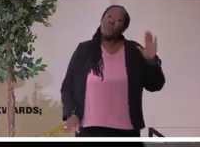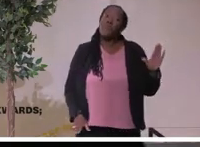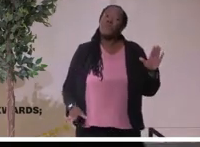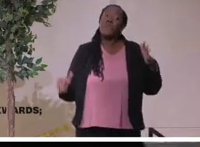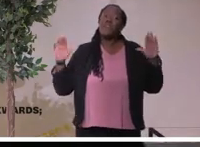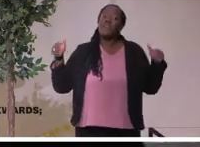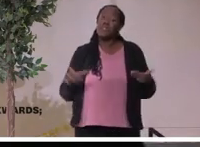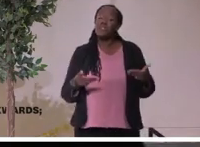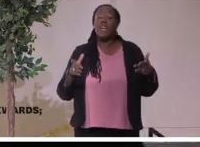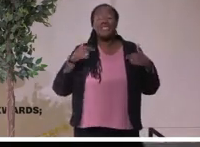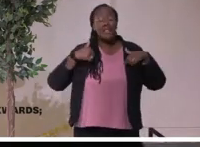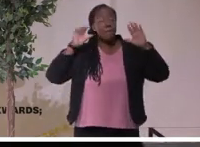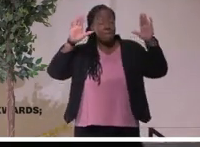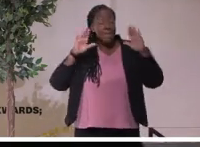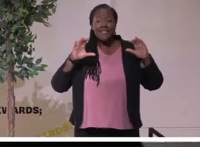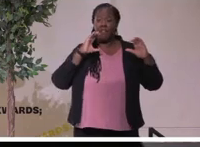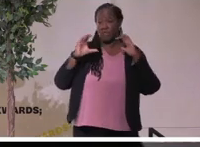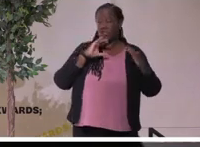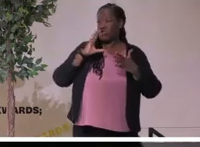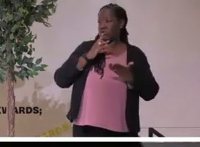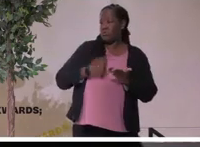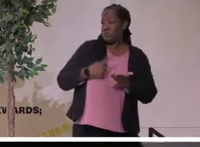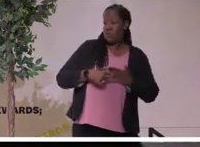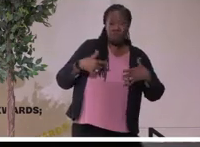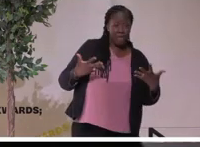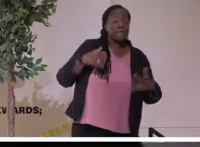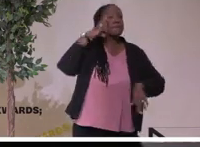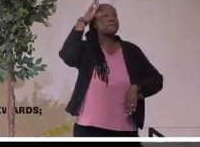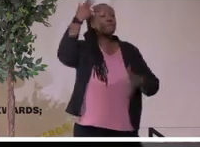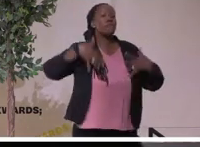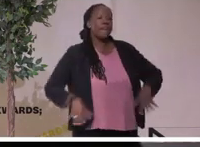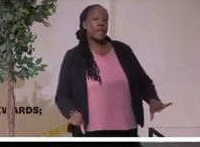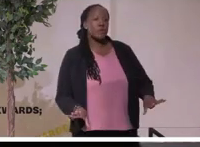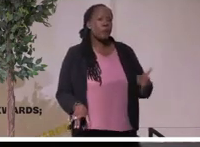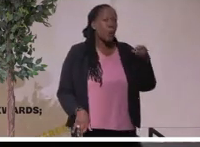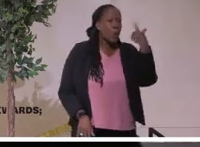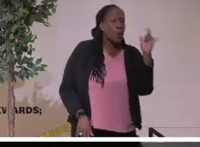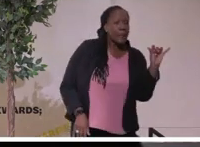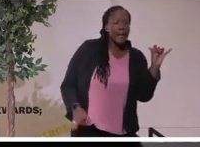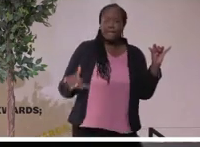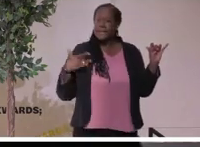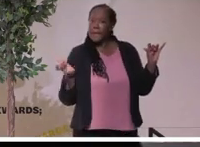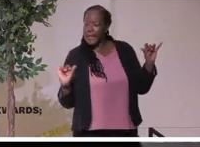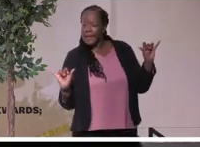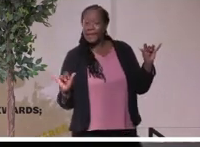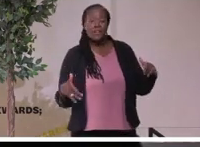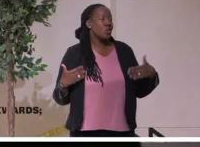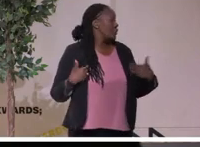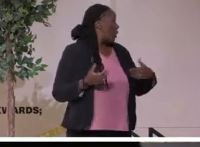We're going to have an amazing conversation about the future of fashion and what that looks like, feels like to them. So let's call our panelists